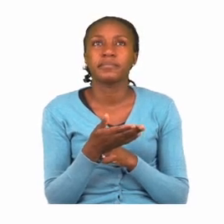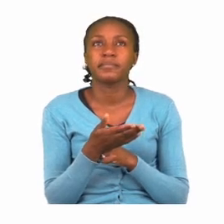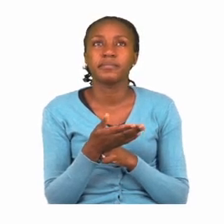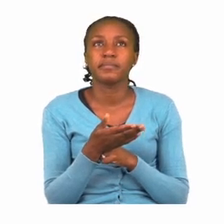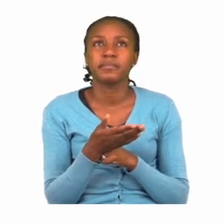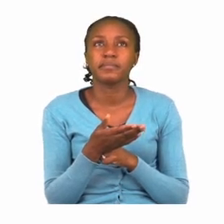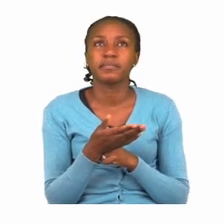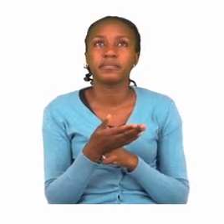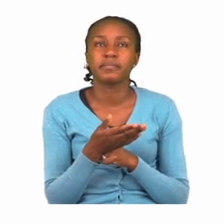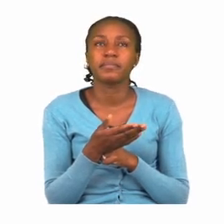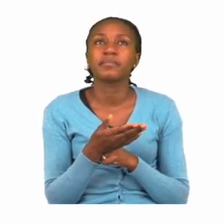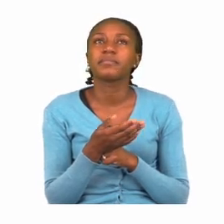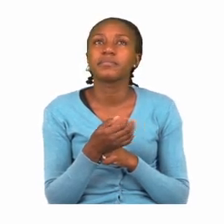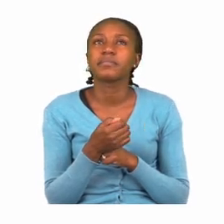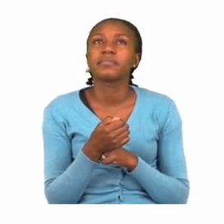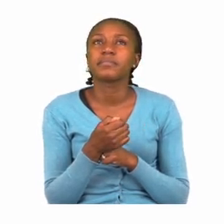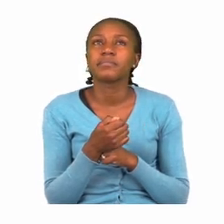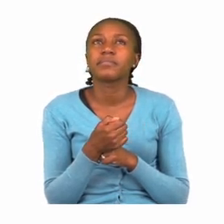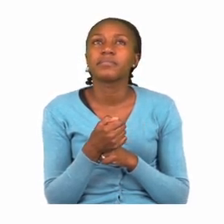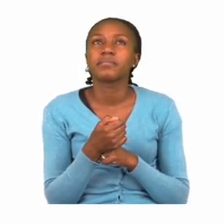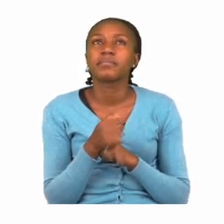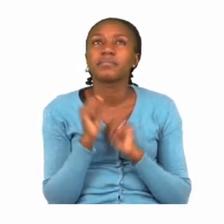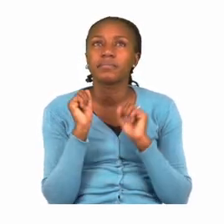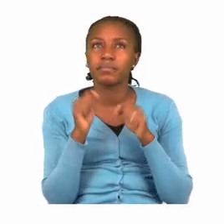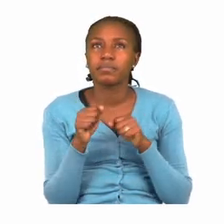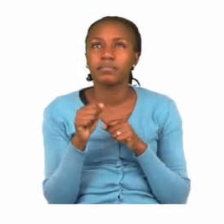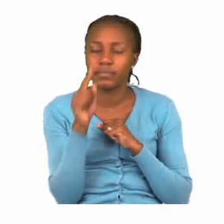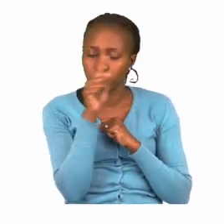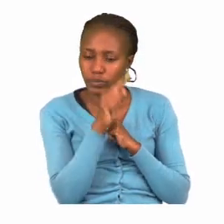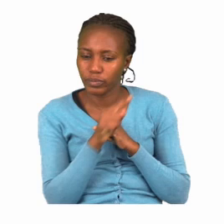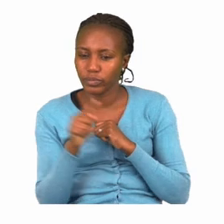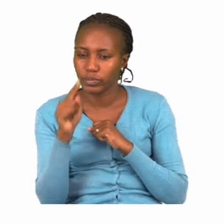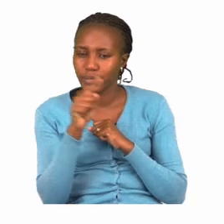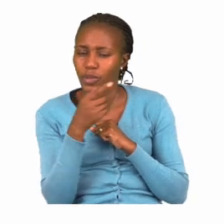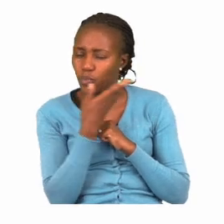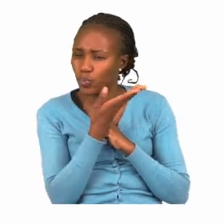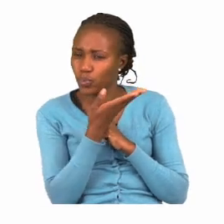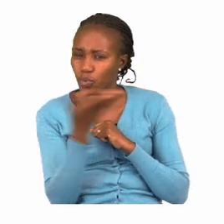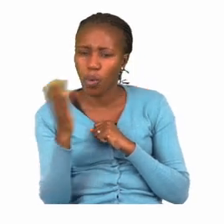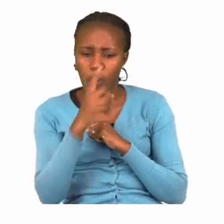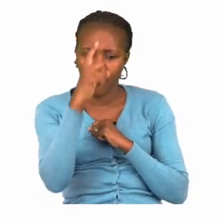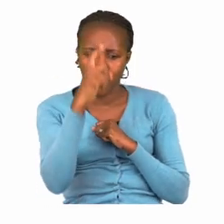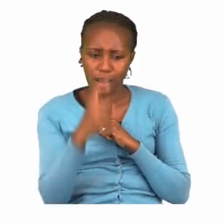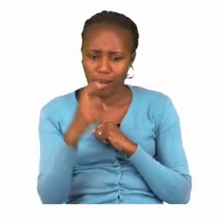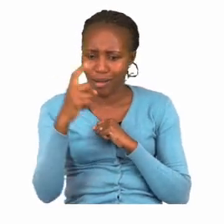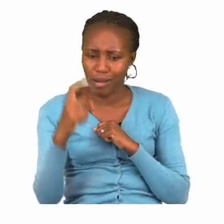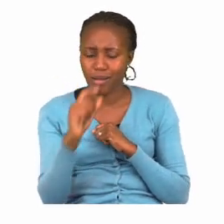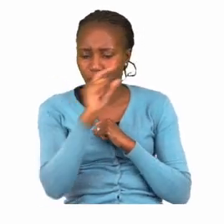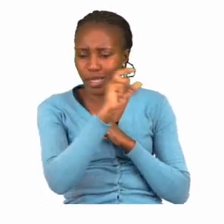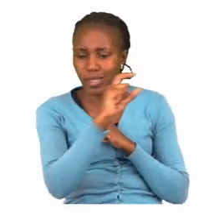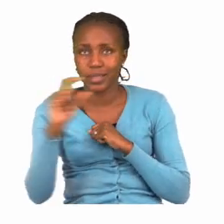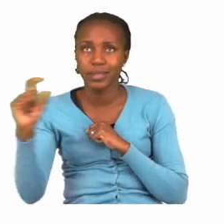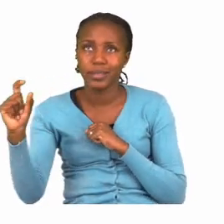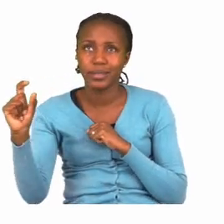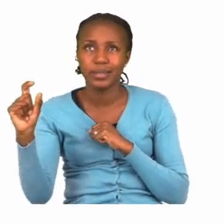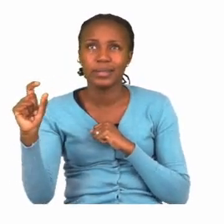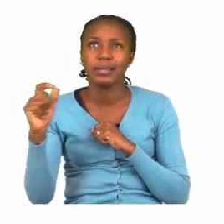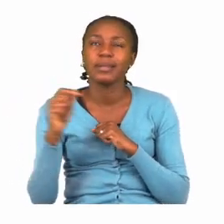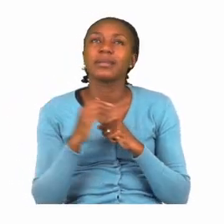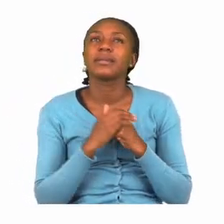says you have to circle the X's in the